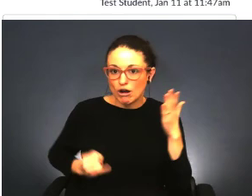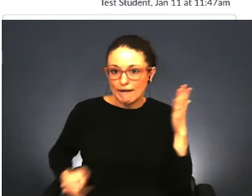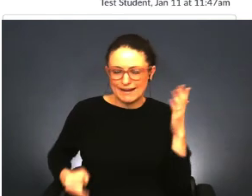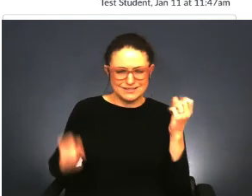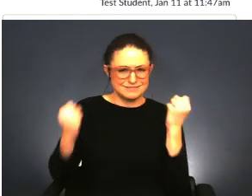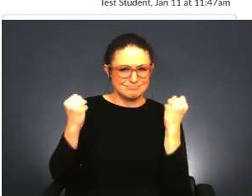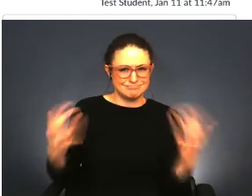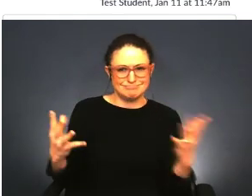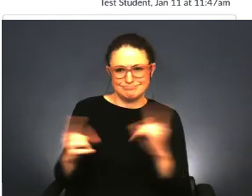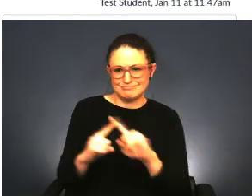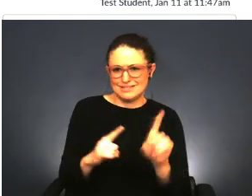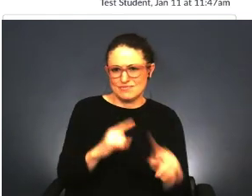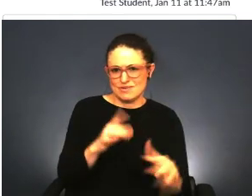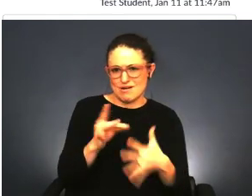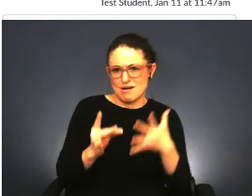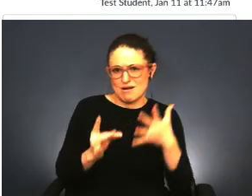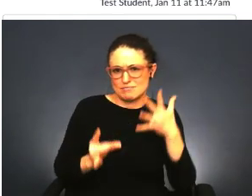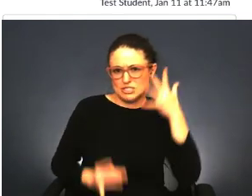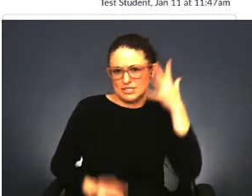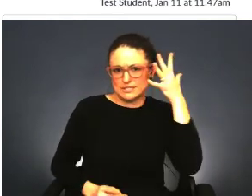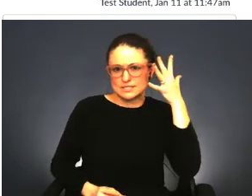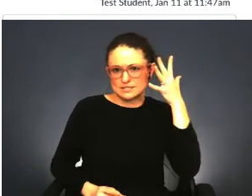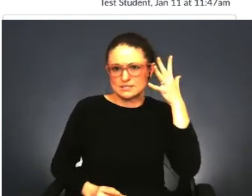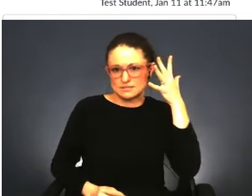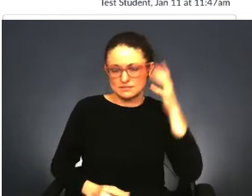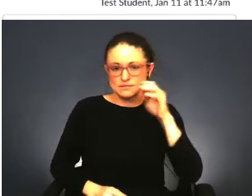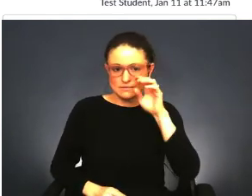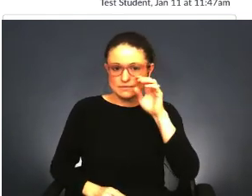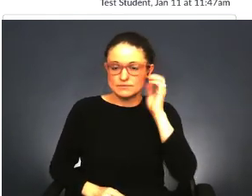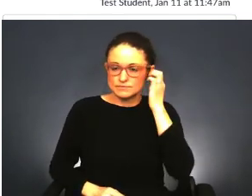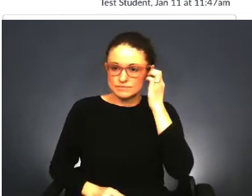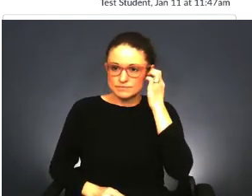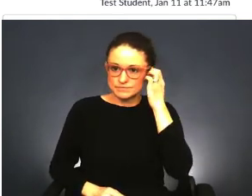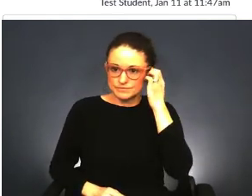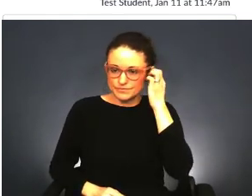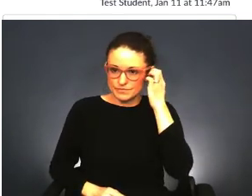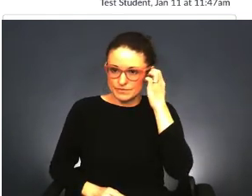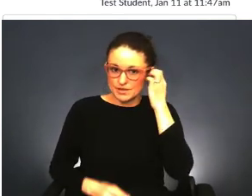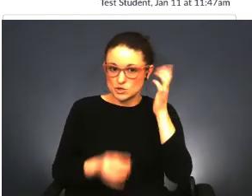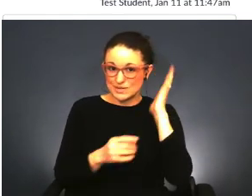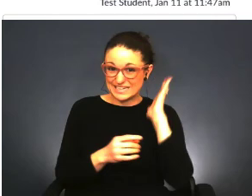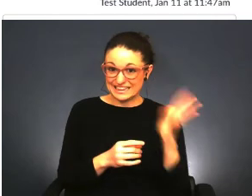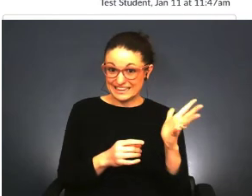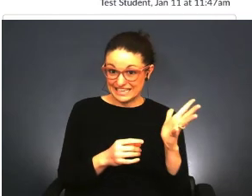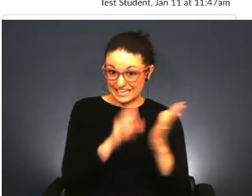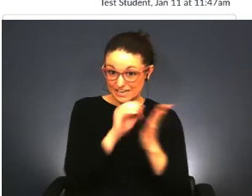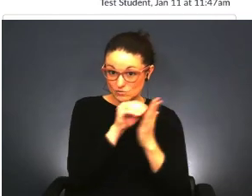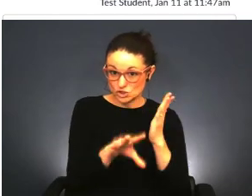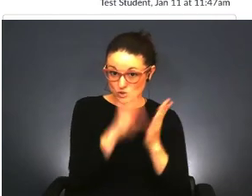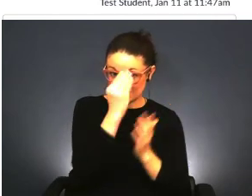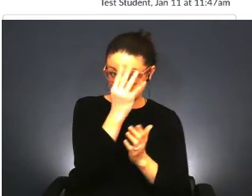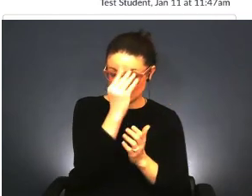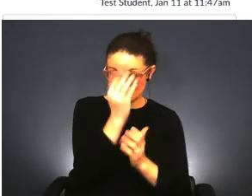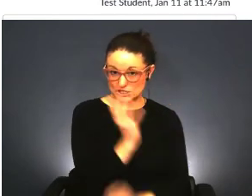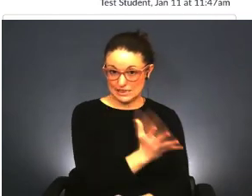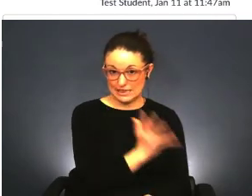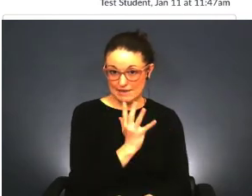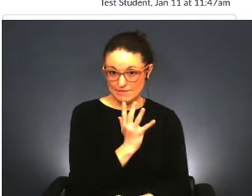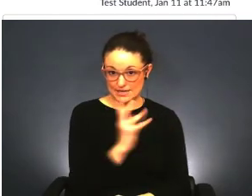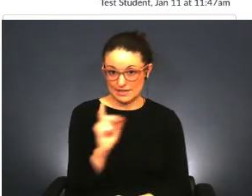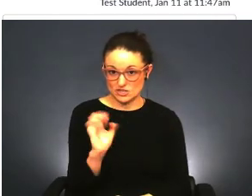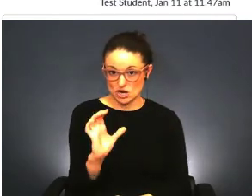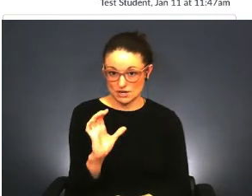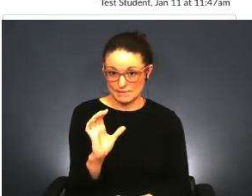do here to leave students information in the actual document that you're grading. Okay,